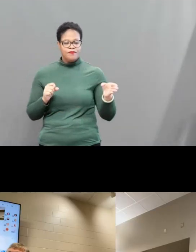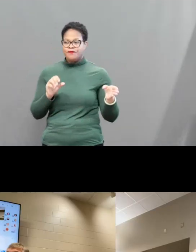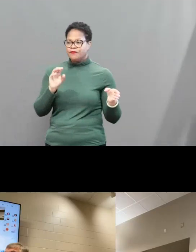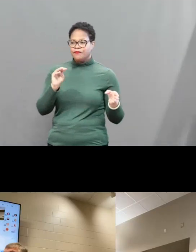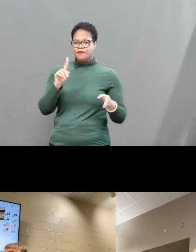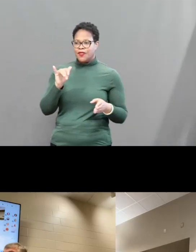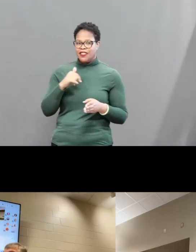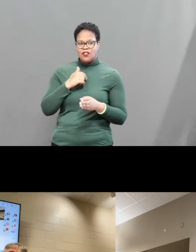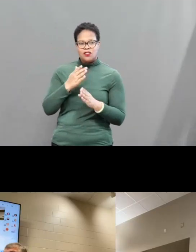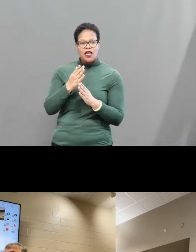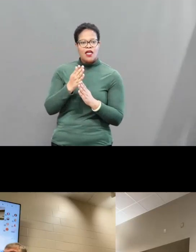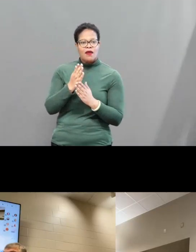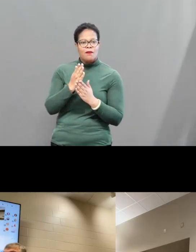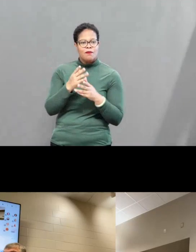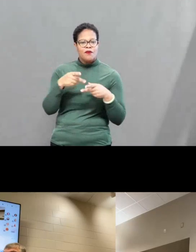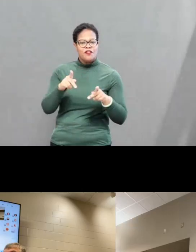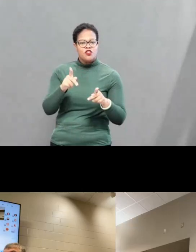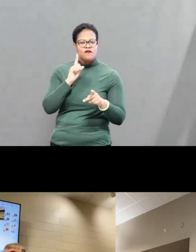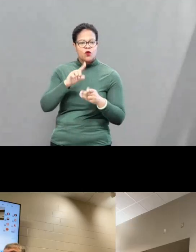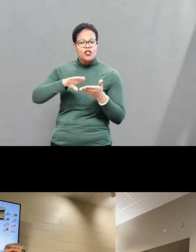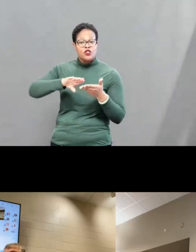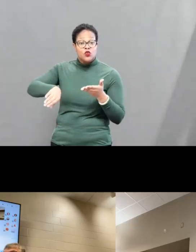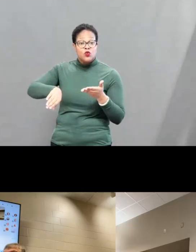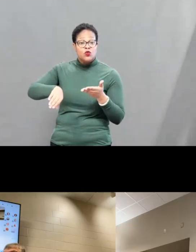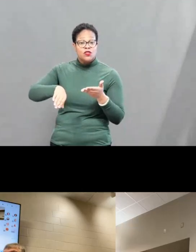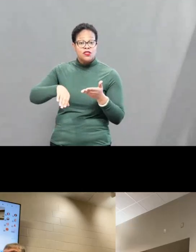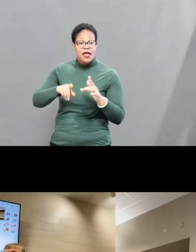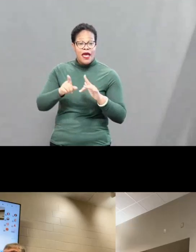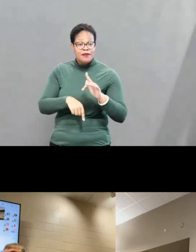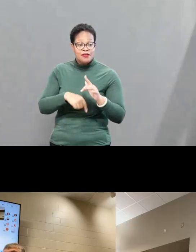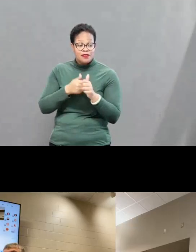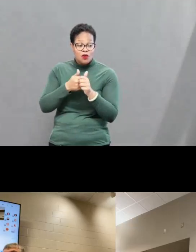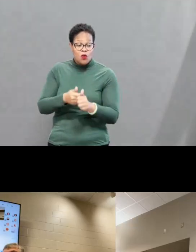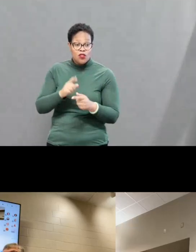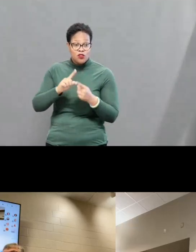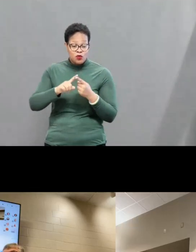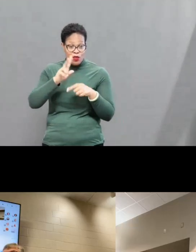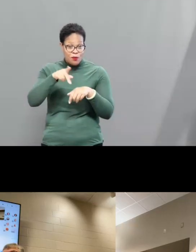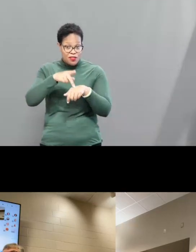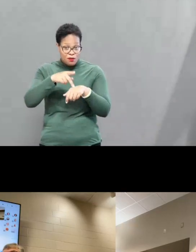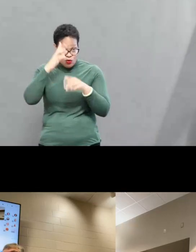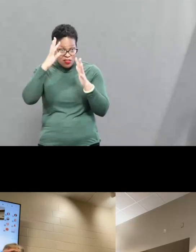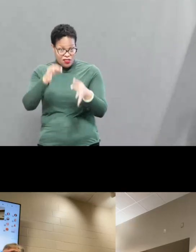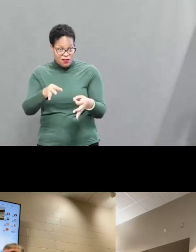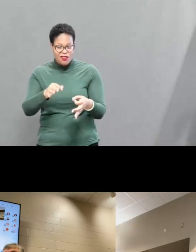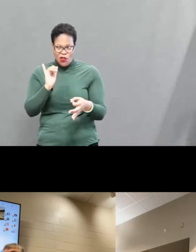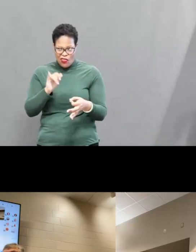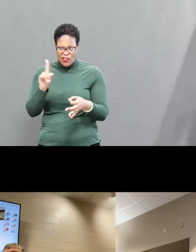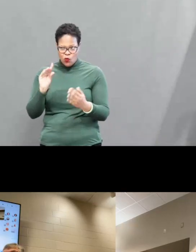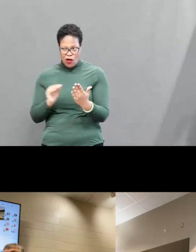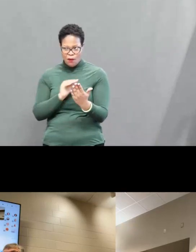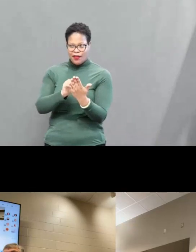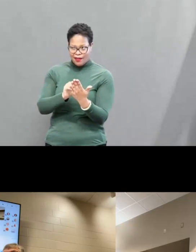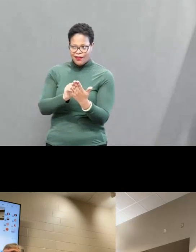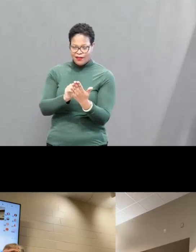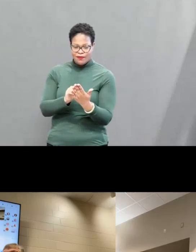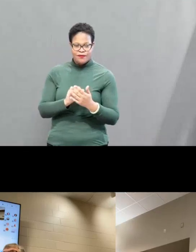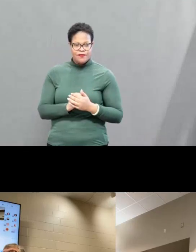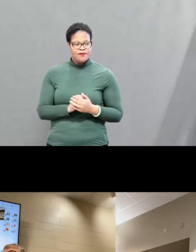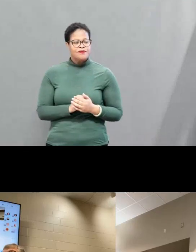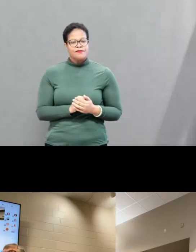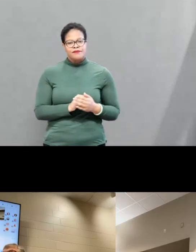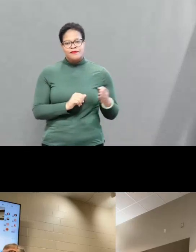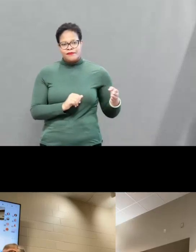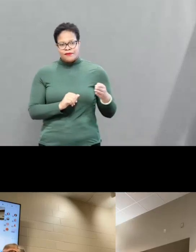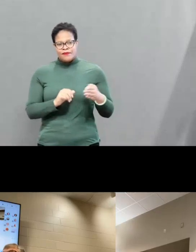there for excused absences by the principal's discretion, so that's where you could plug that in. But again, we have